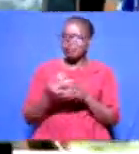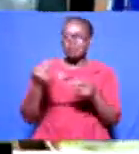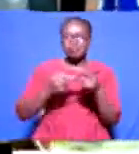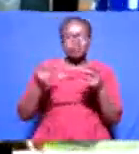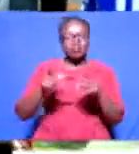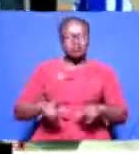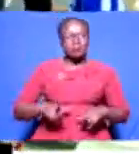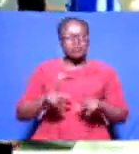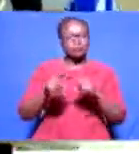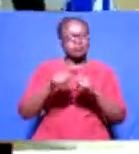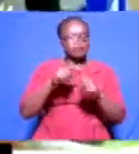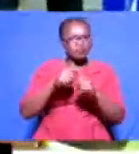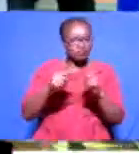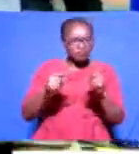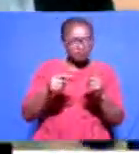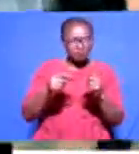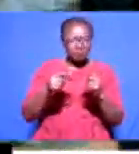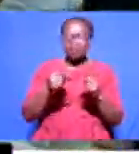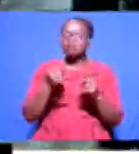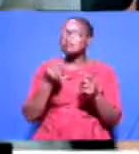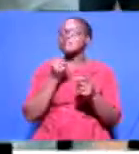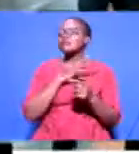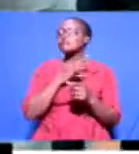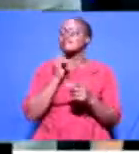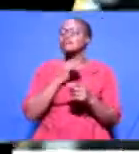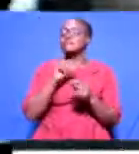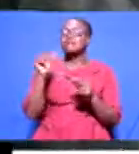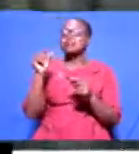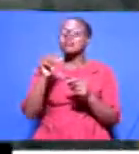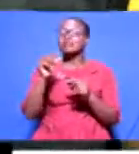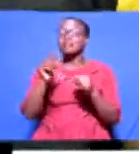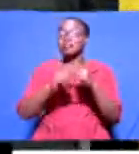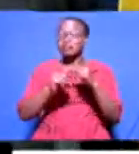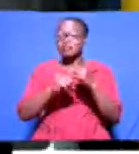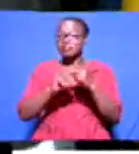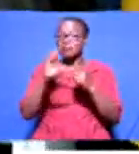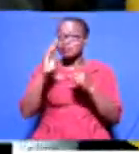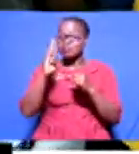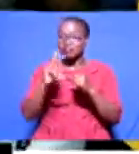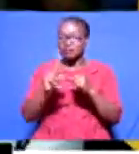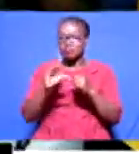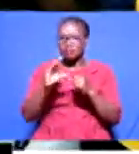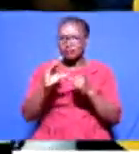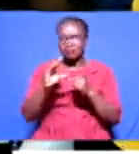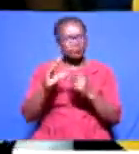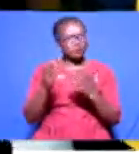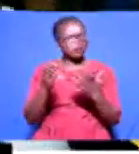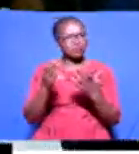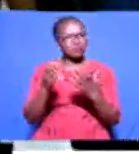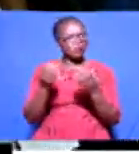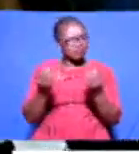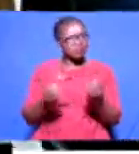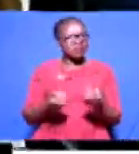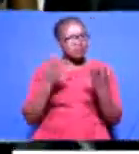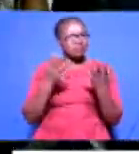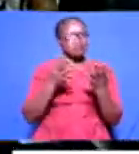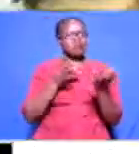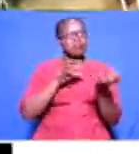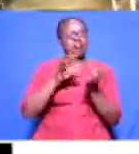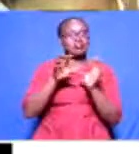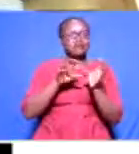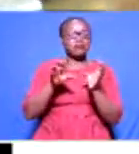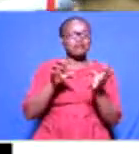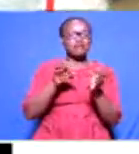many lament that the cost of books mainly for grade 6 CBC pupils was unrealistic and is making a mockery of the all-free